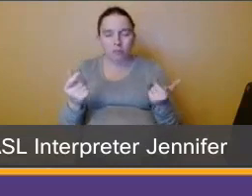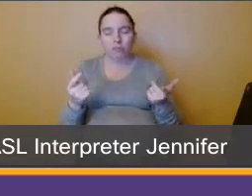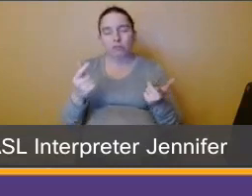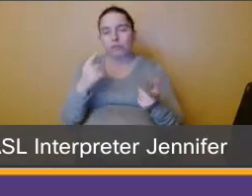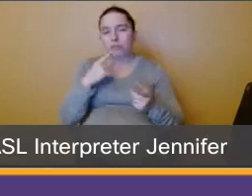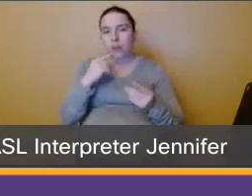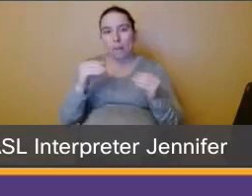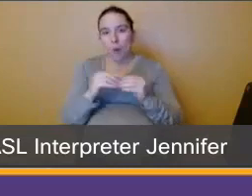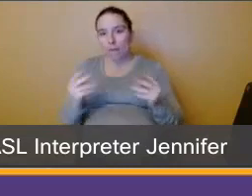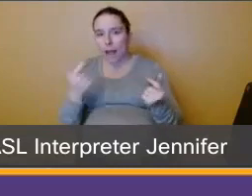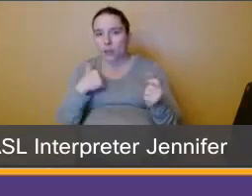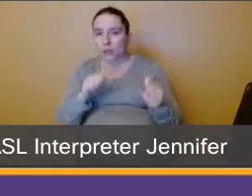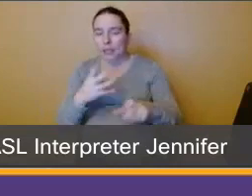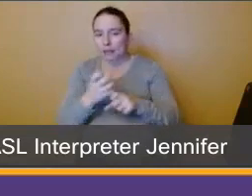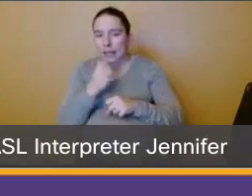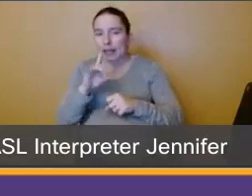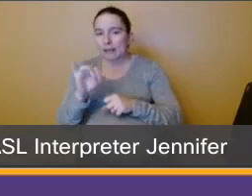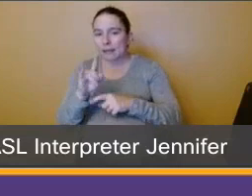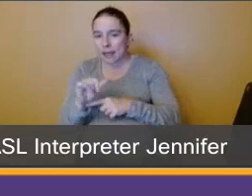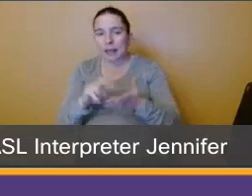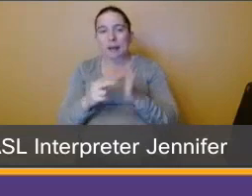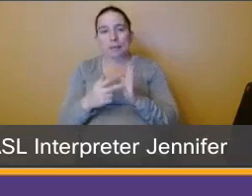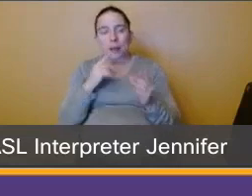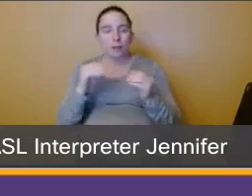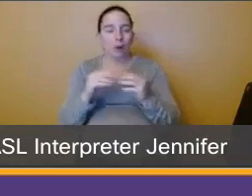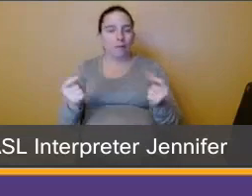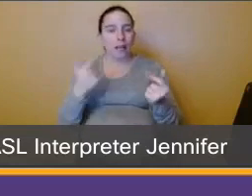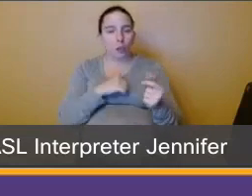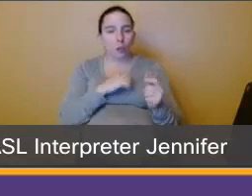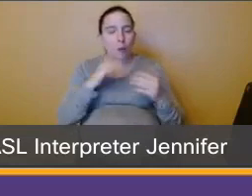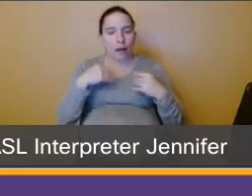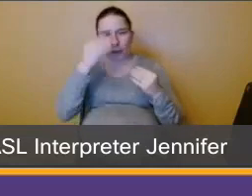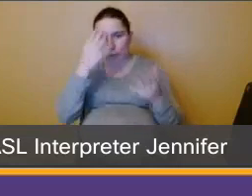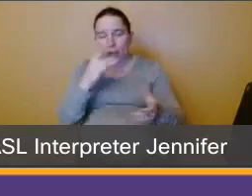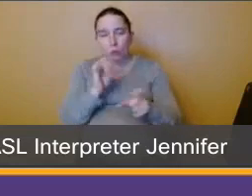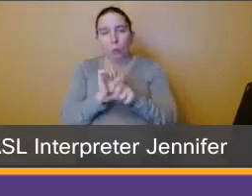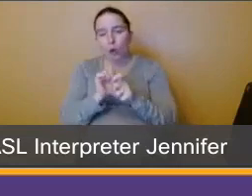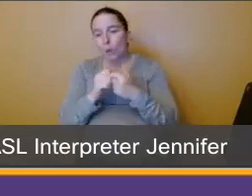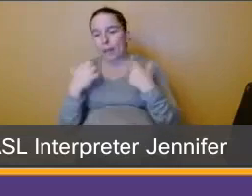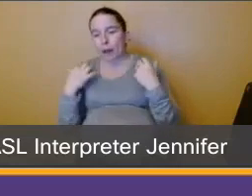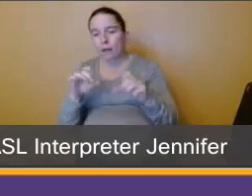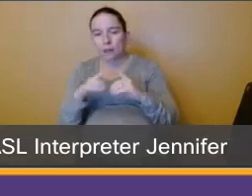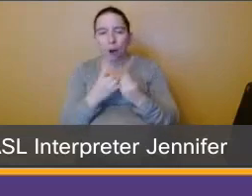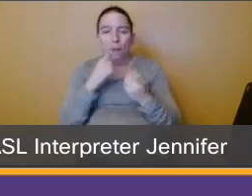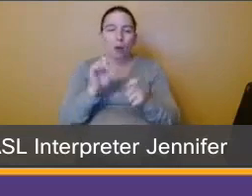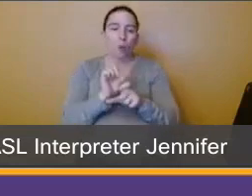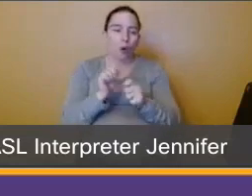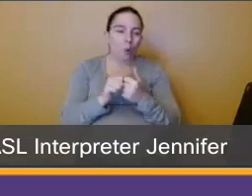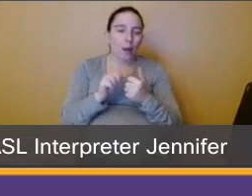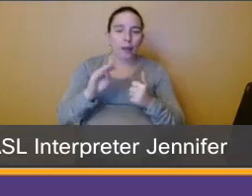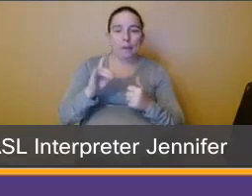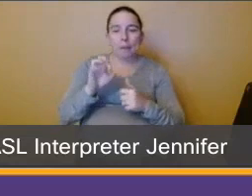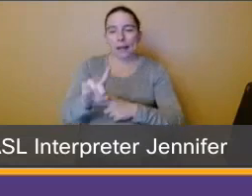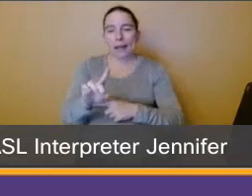the quicker we can begin to compile information to work with the health department and other partners in getting Medicaid rates